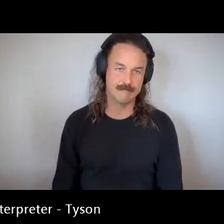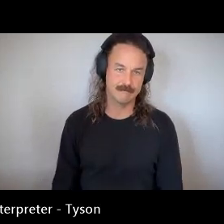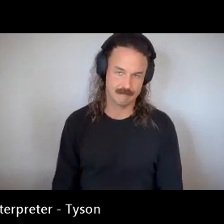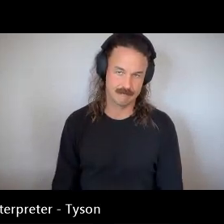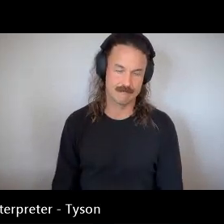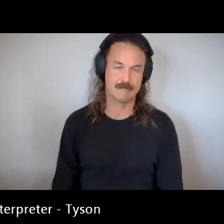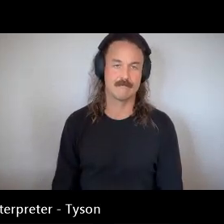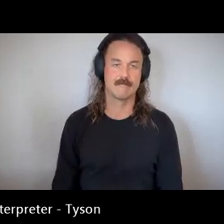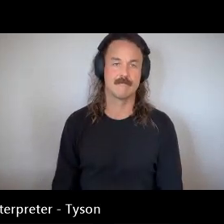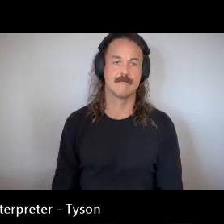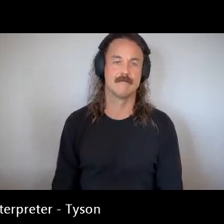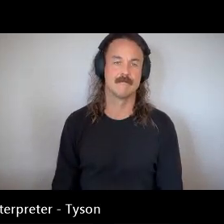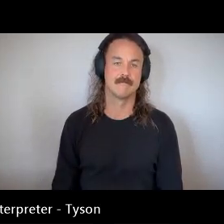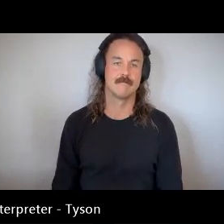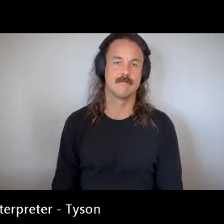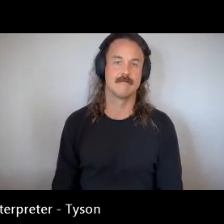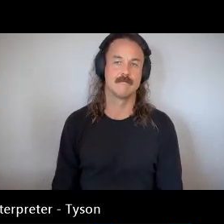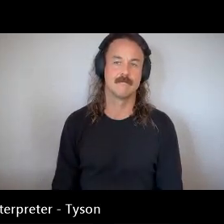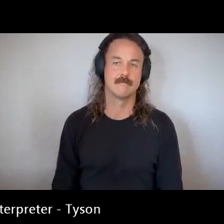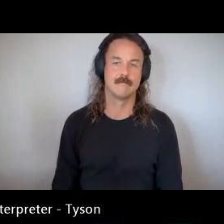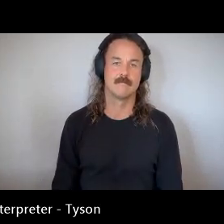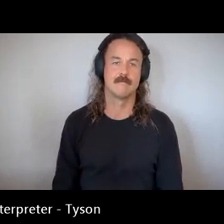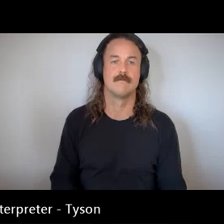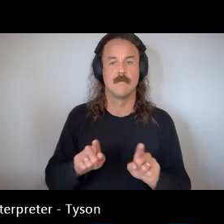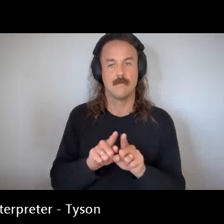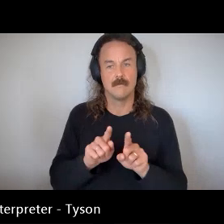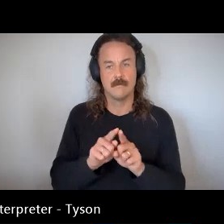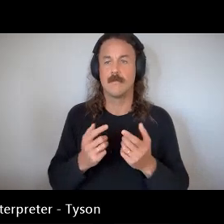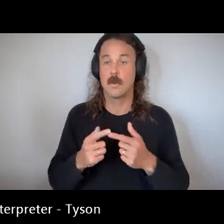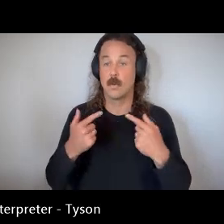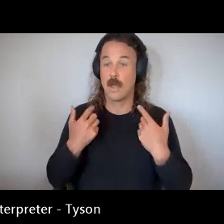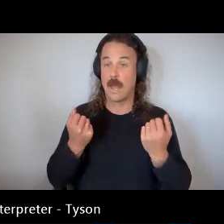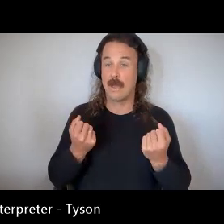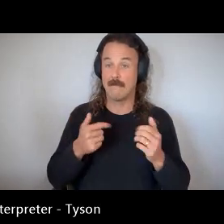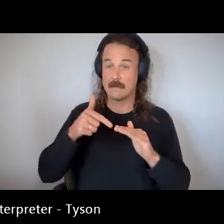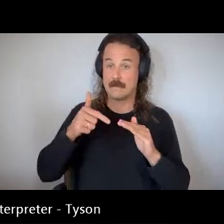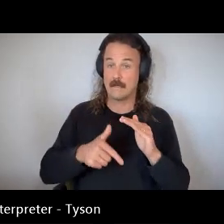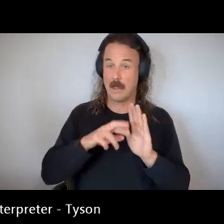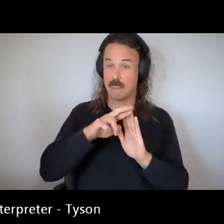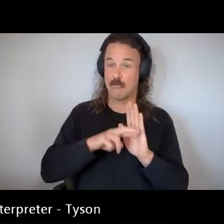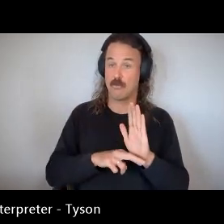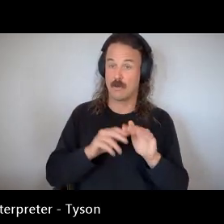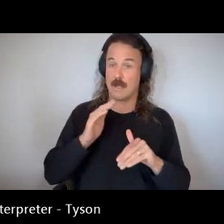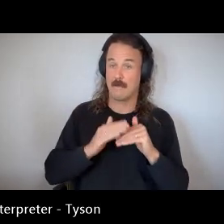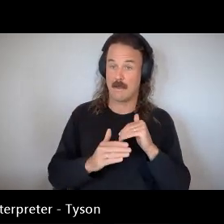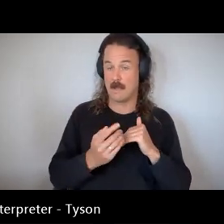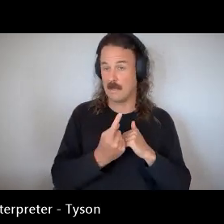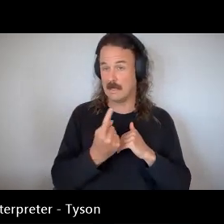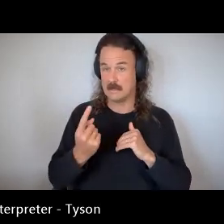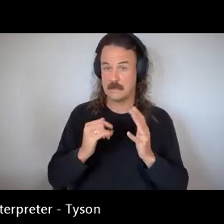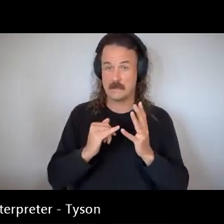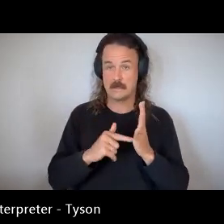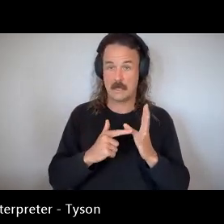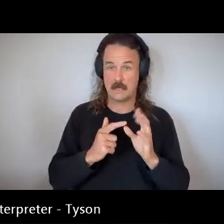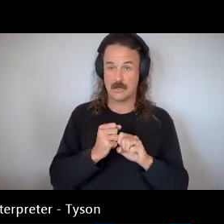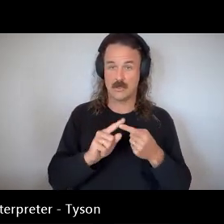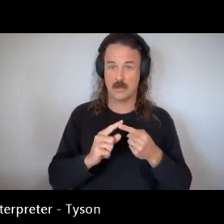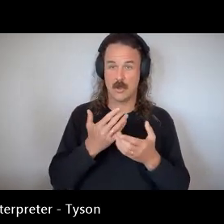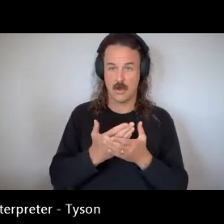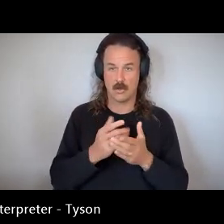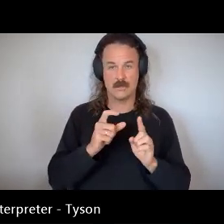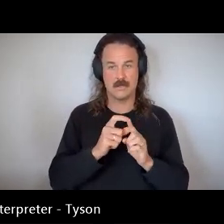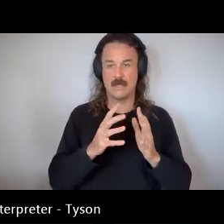Just to also refer you to, we have detailed reports on all of those stages available on the DWI website. Obviously today we